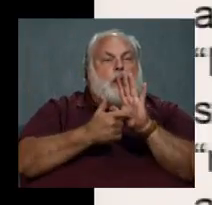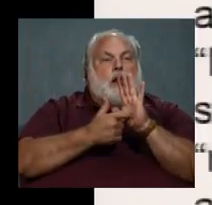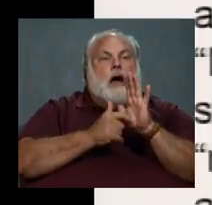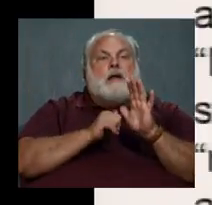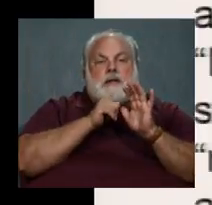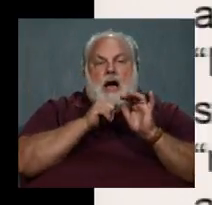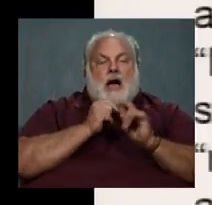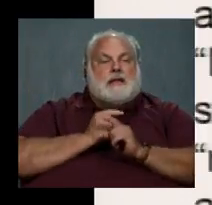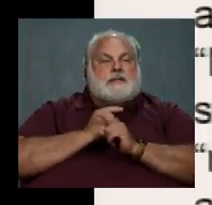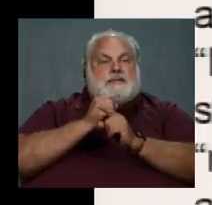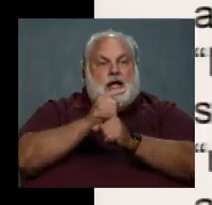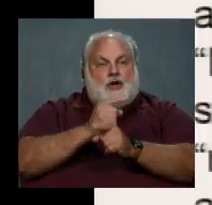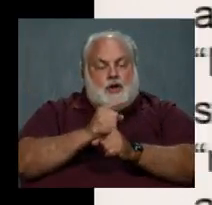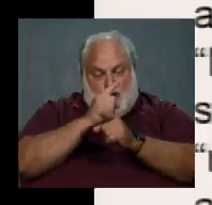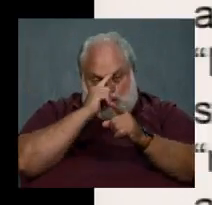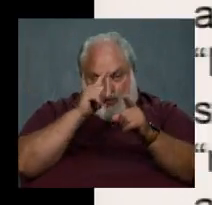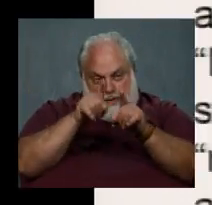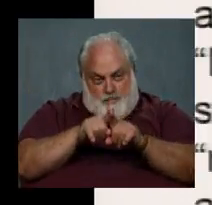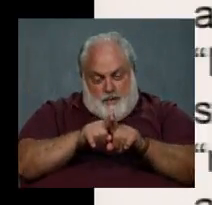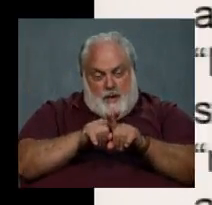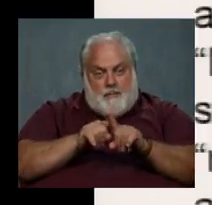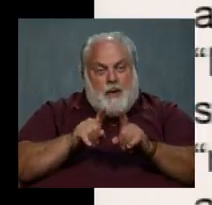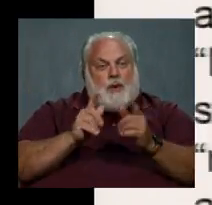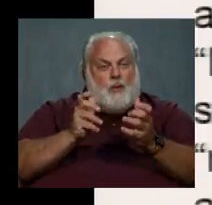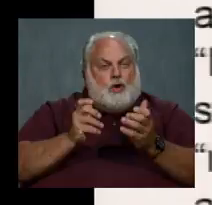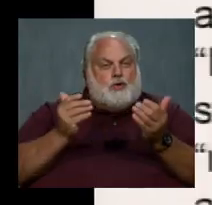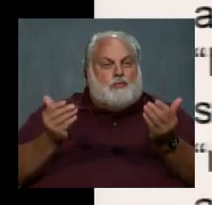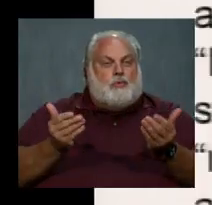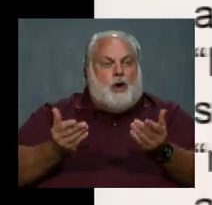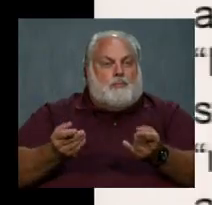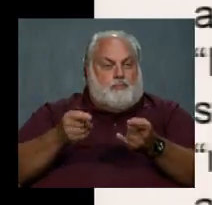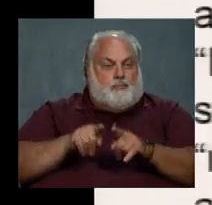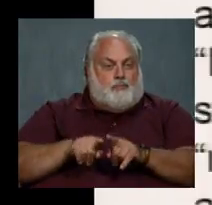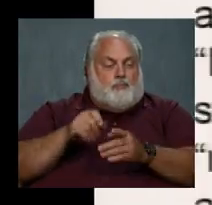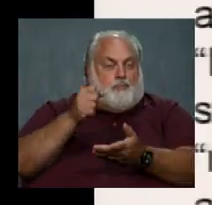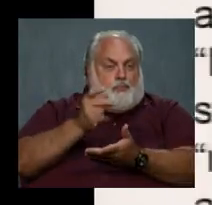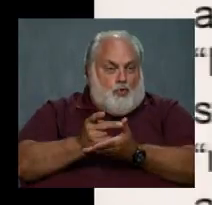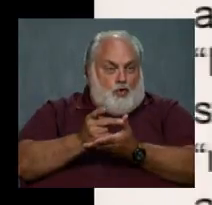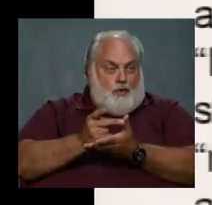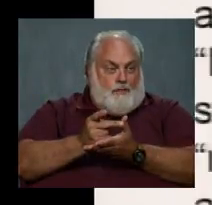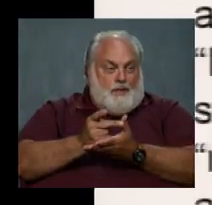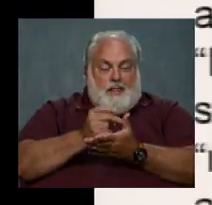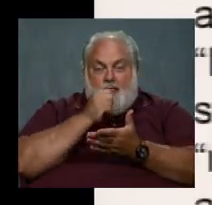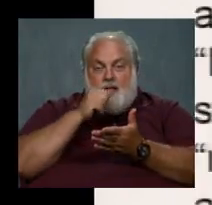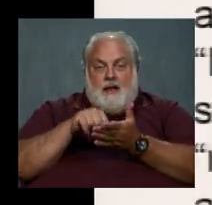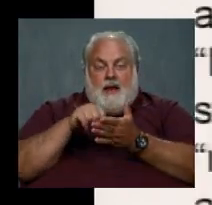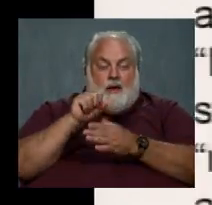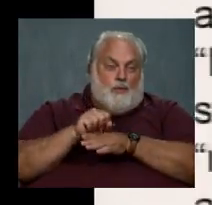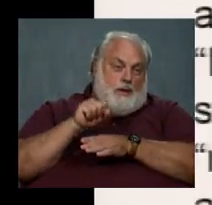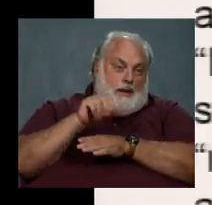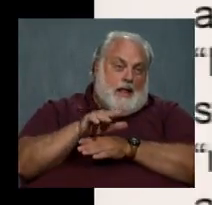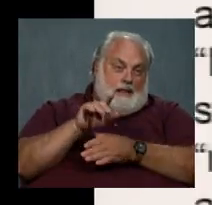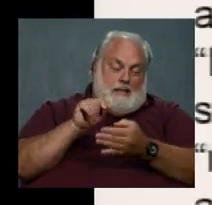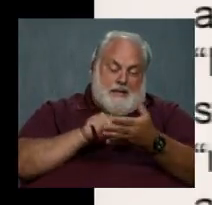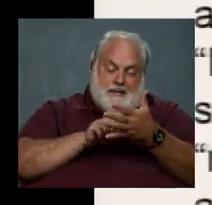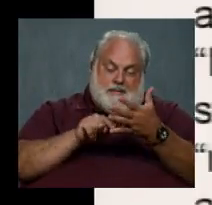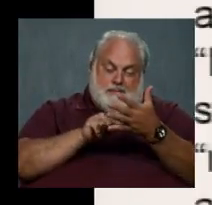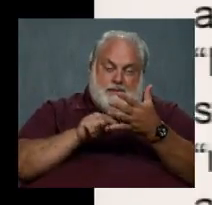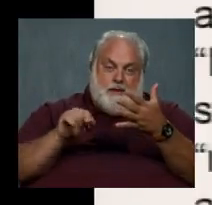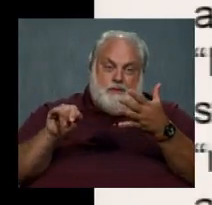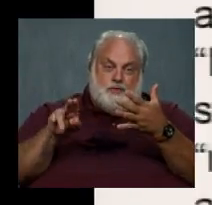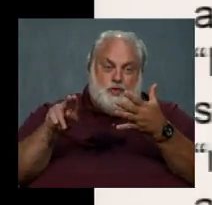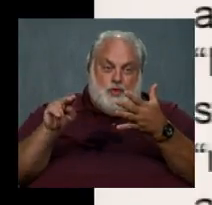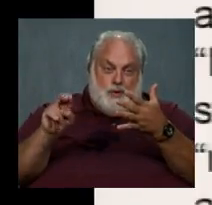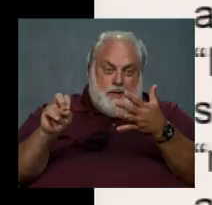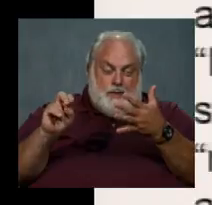non-standard agreement, but we would like you all to approve it. And that's where we are right now. The letter went out the last week of June. We're